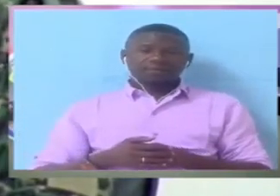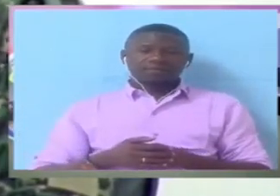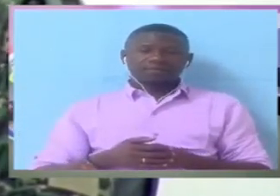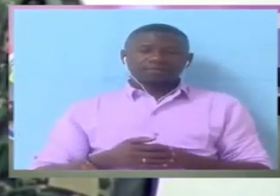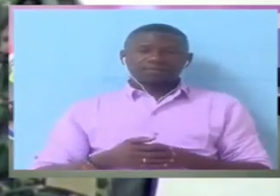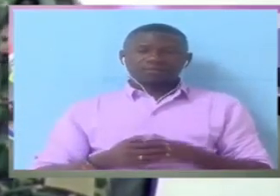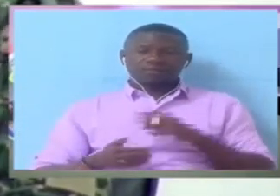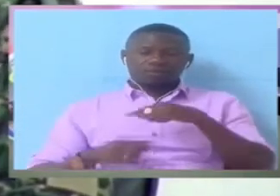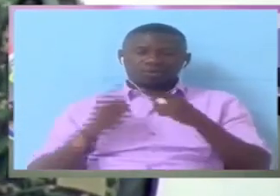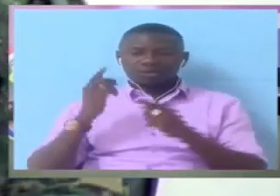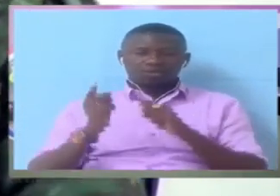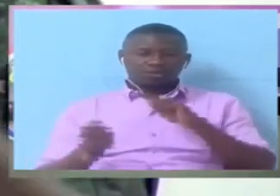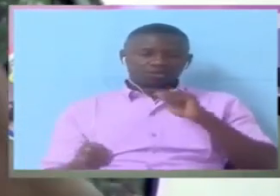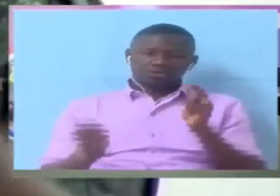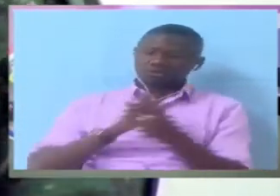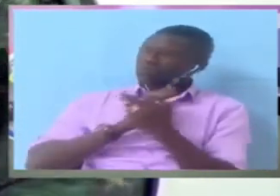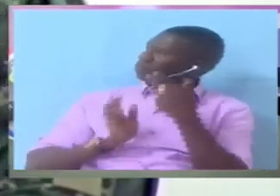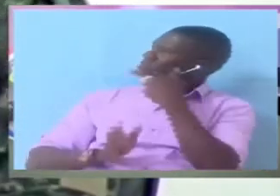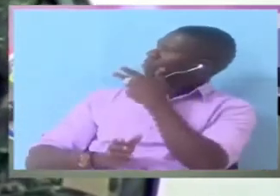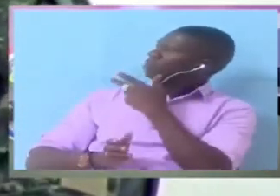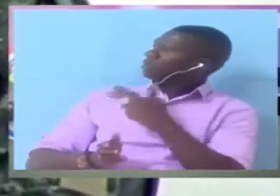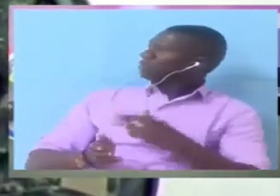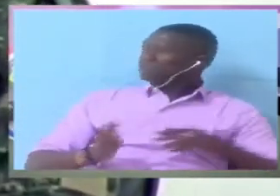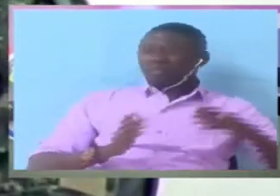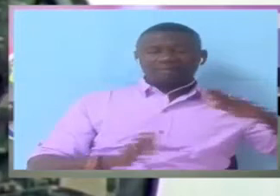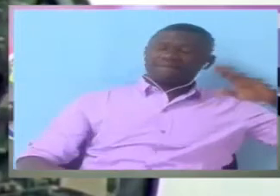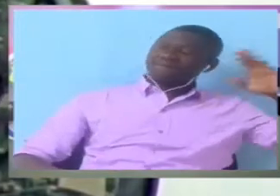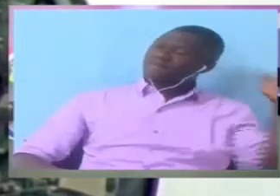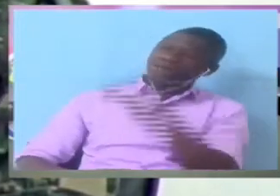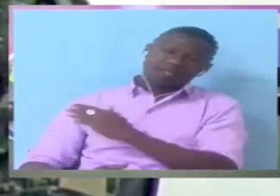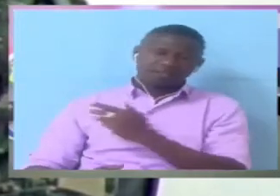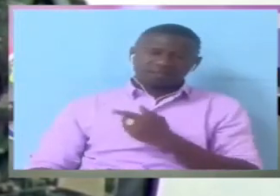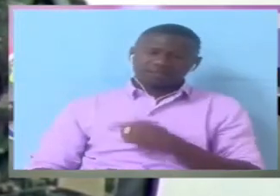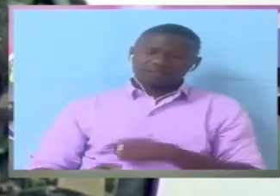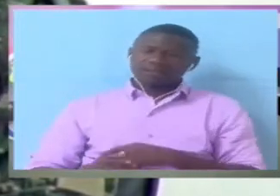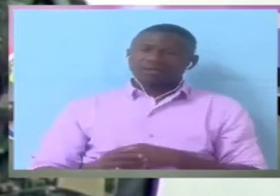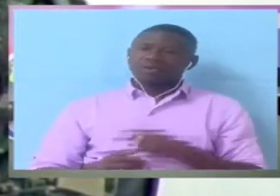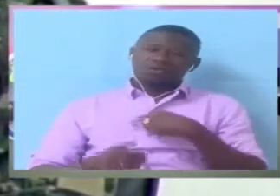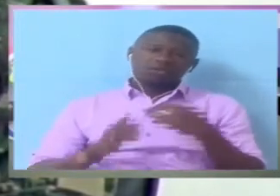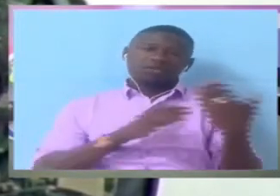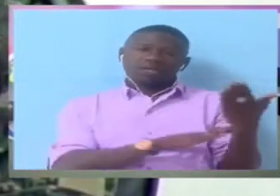When I turned to look at the right, he gave me a nasty slap on the